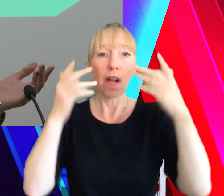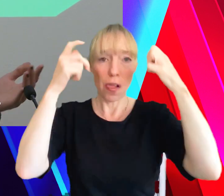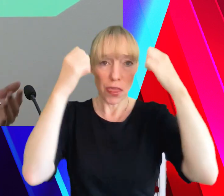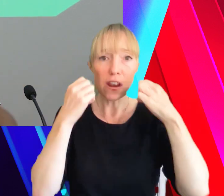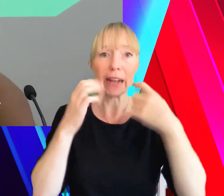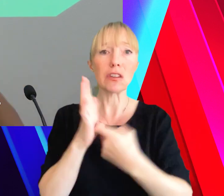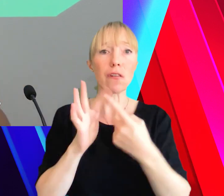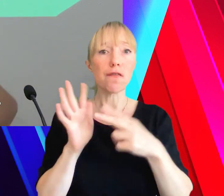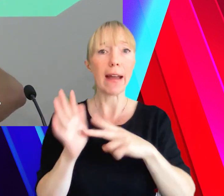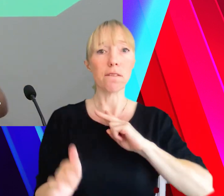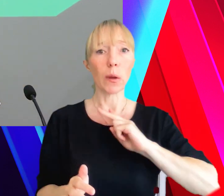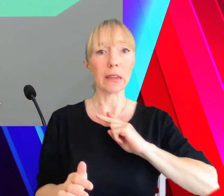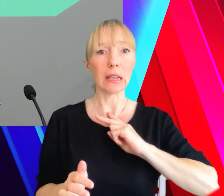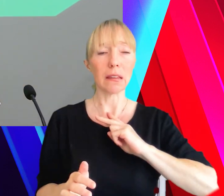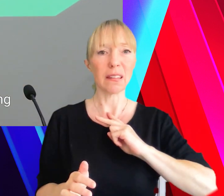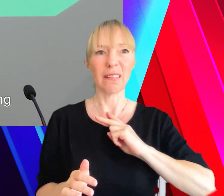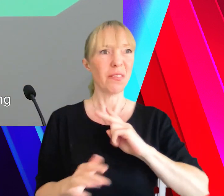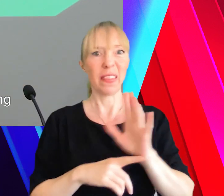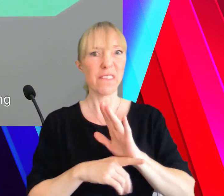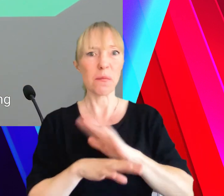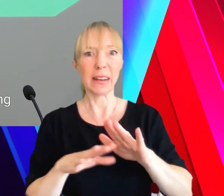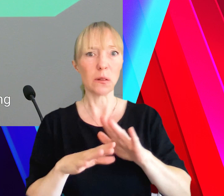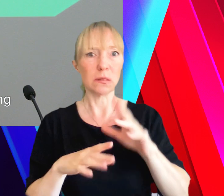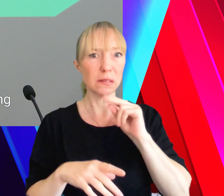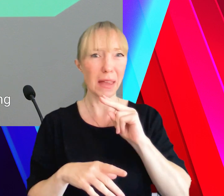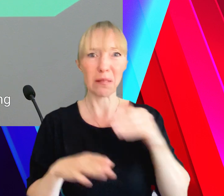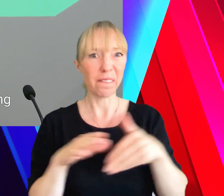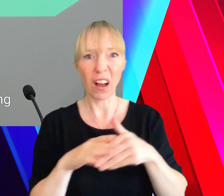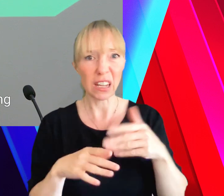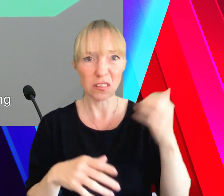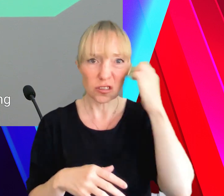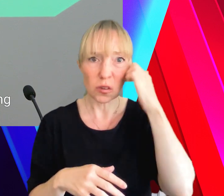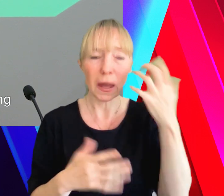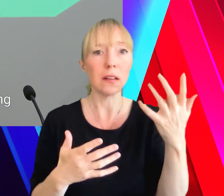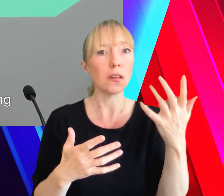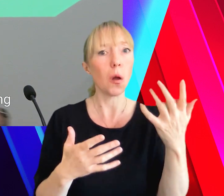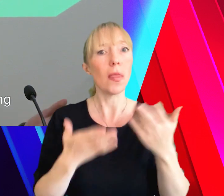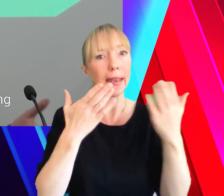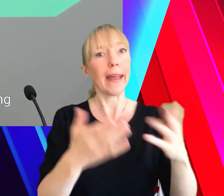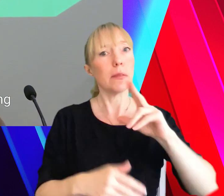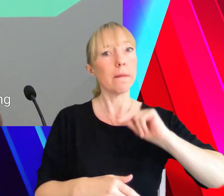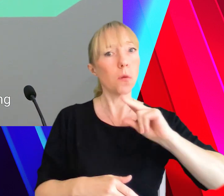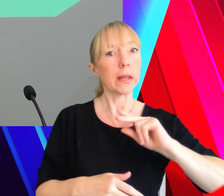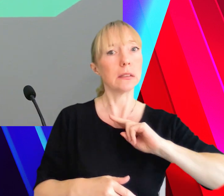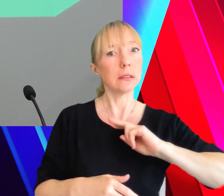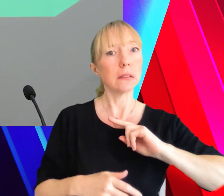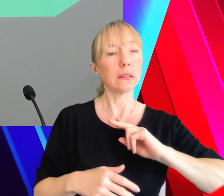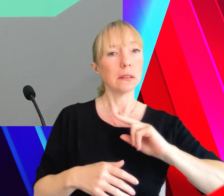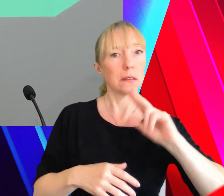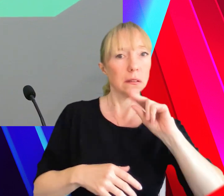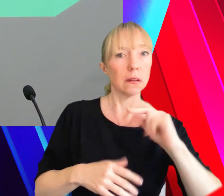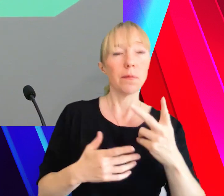in the film they don't speak, which is fucking stupid, but they actually made them interesting and actually gave them like a point. So I